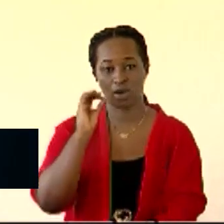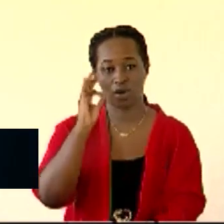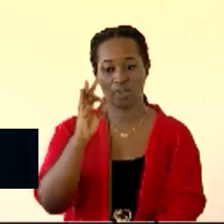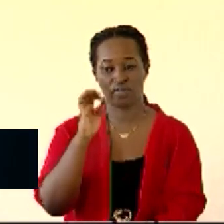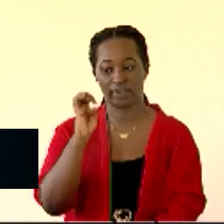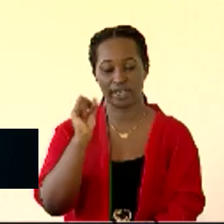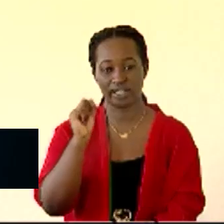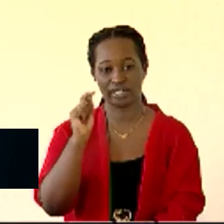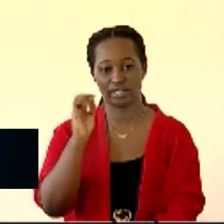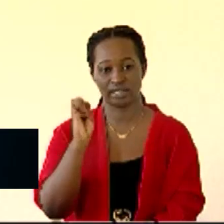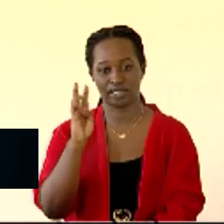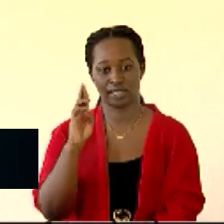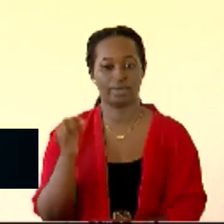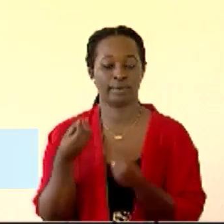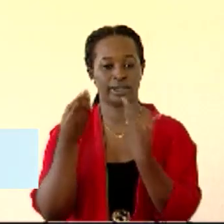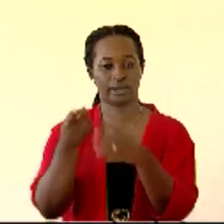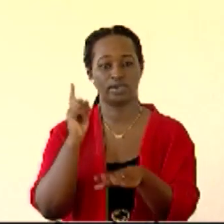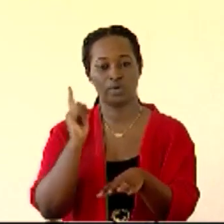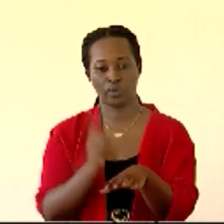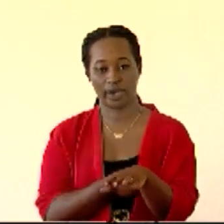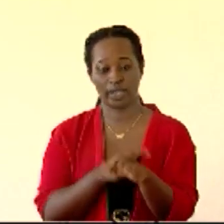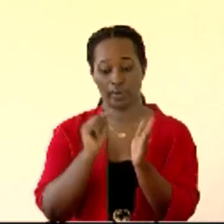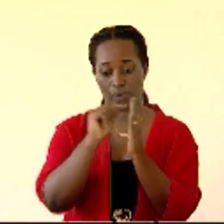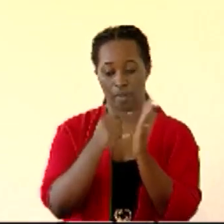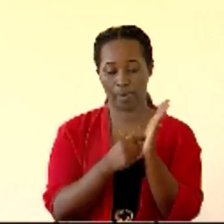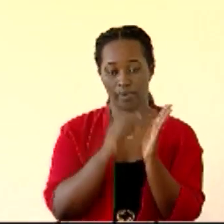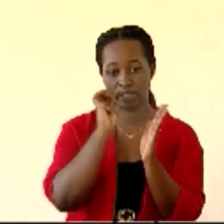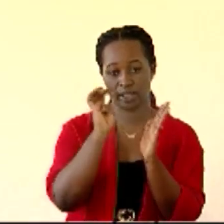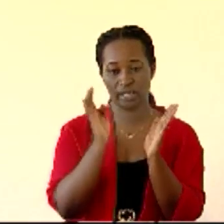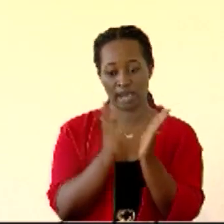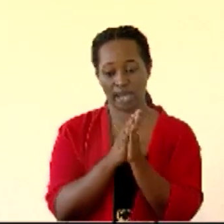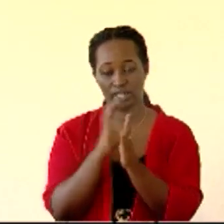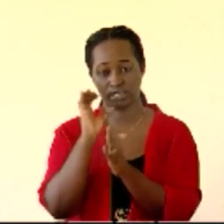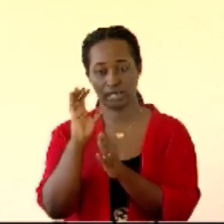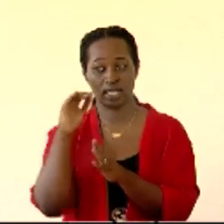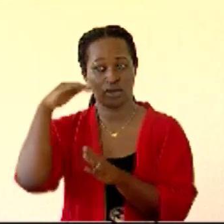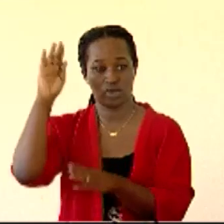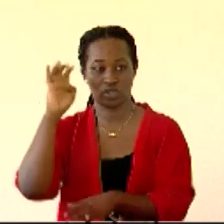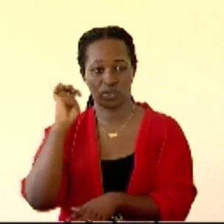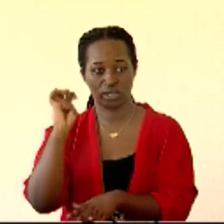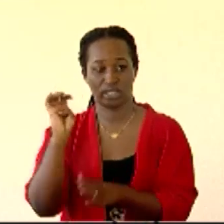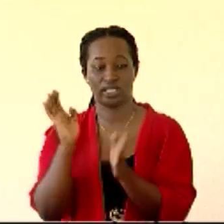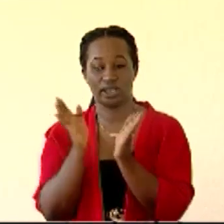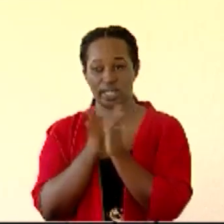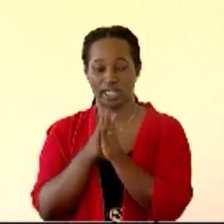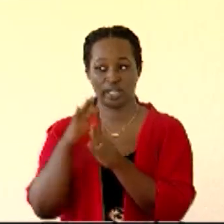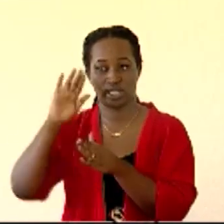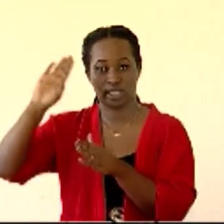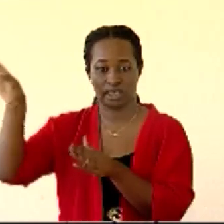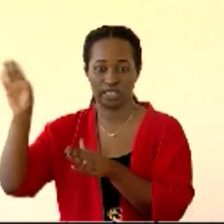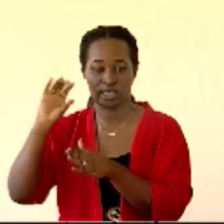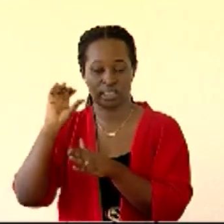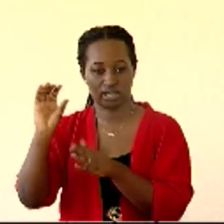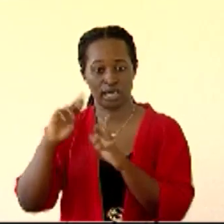is given. When compound E and C, this was E and this was C, they are